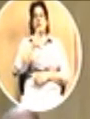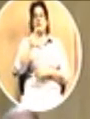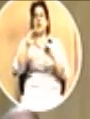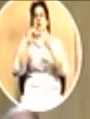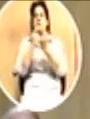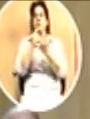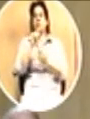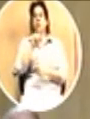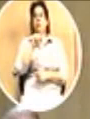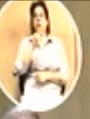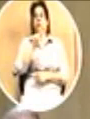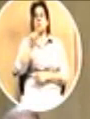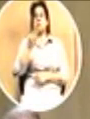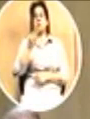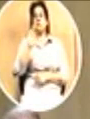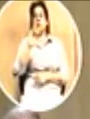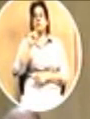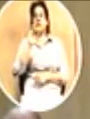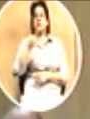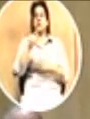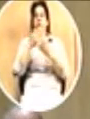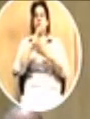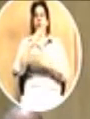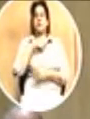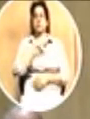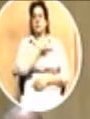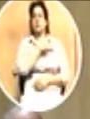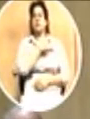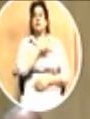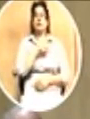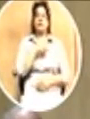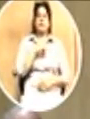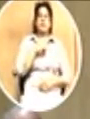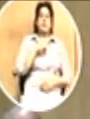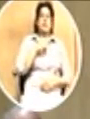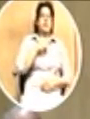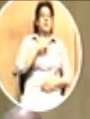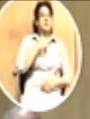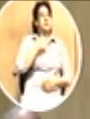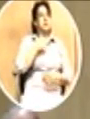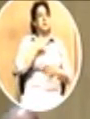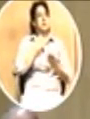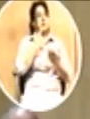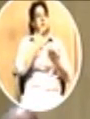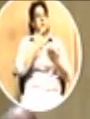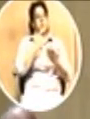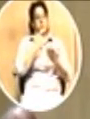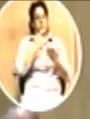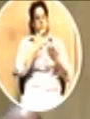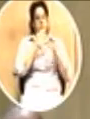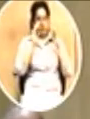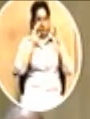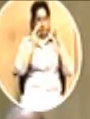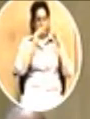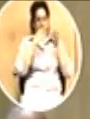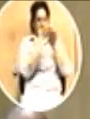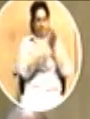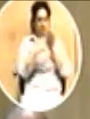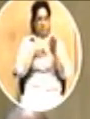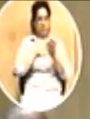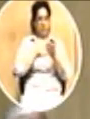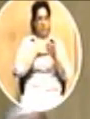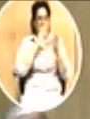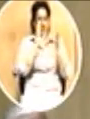132 Civil Rights Committee. I am addressing my remarks because I am very